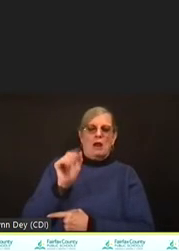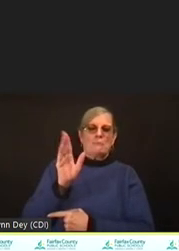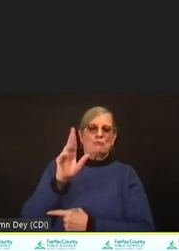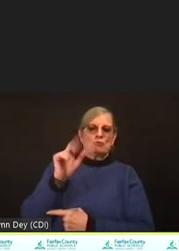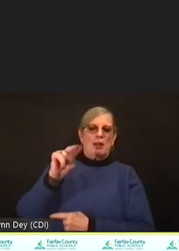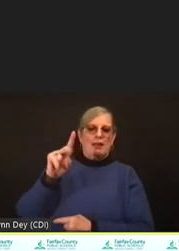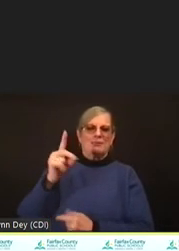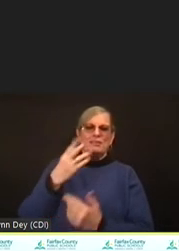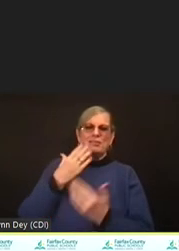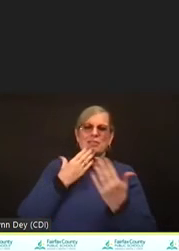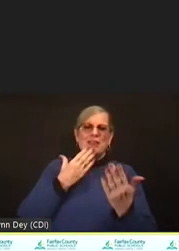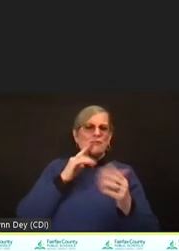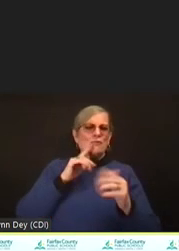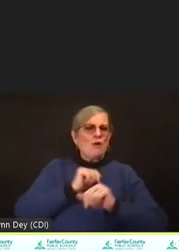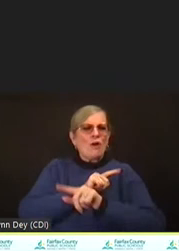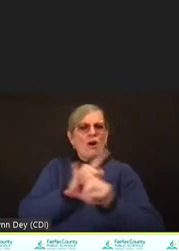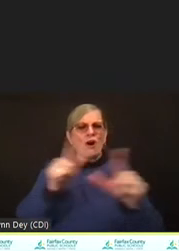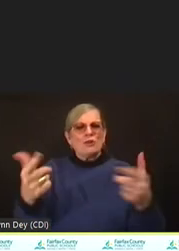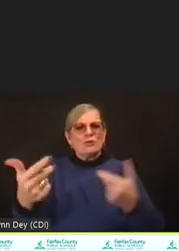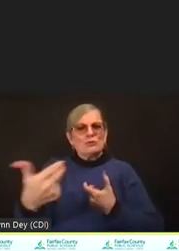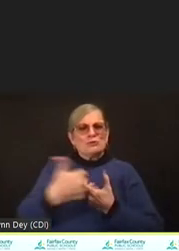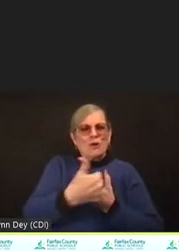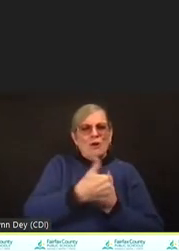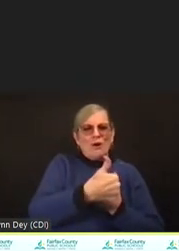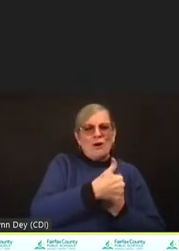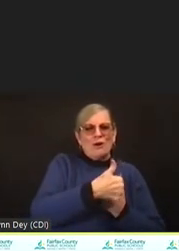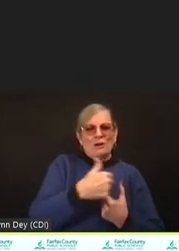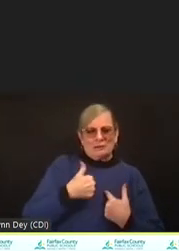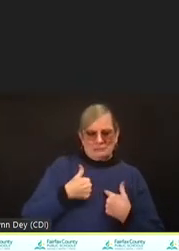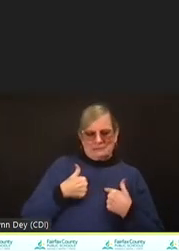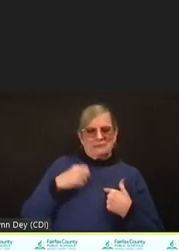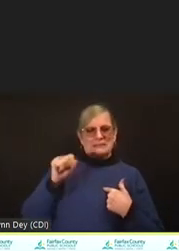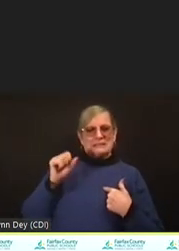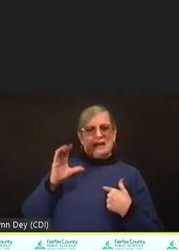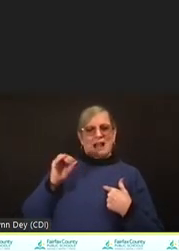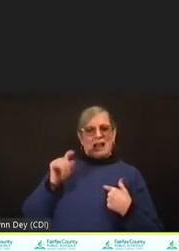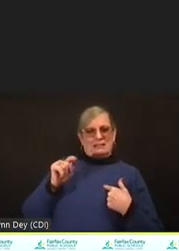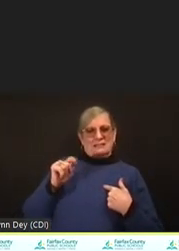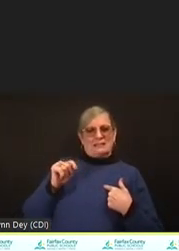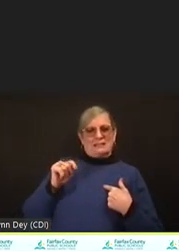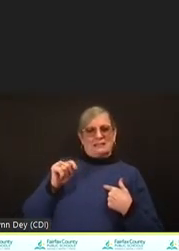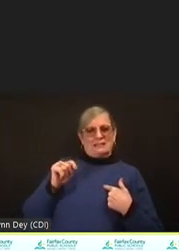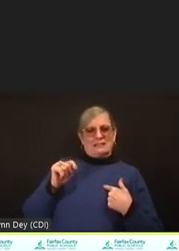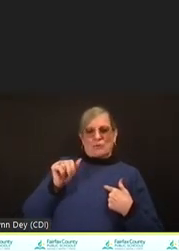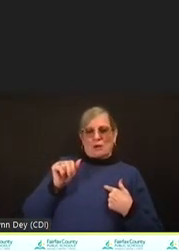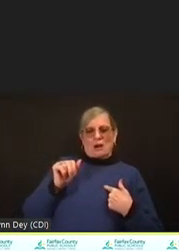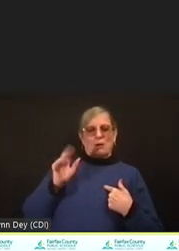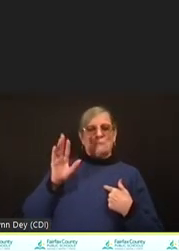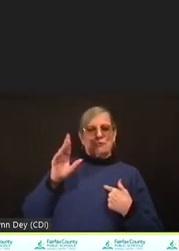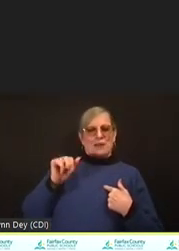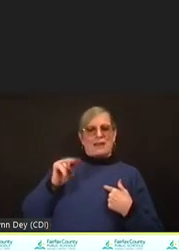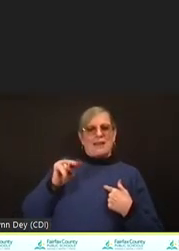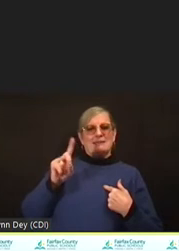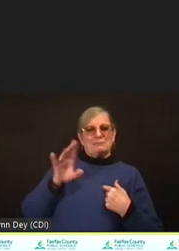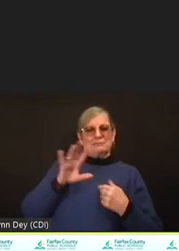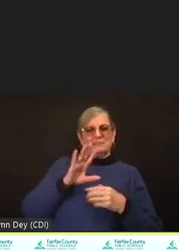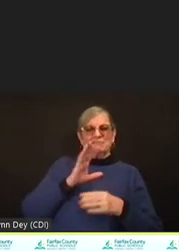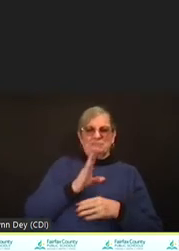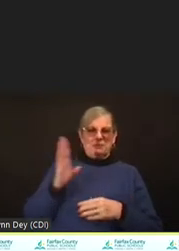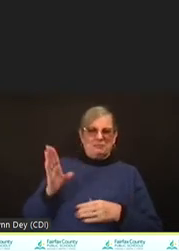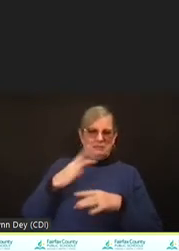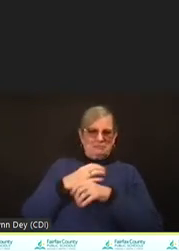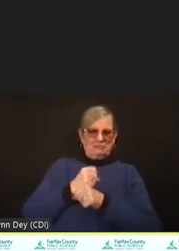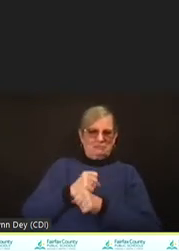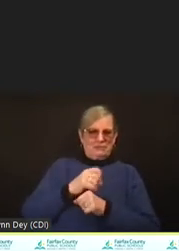I am Scott Braverin, your superintendent, and we want to welcome all of you from all of our backgrounds, all of our communities to